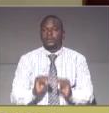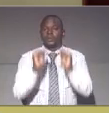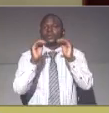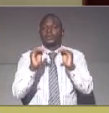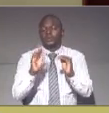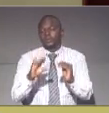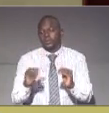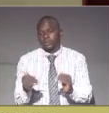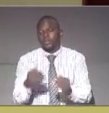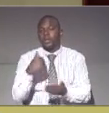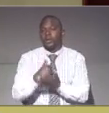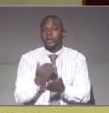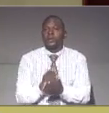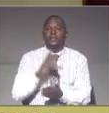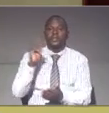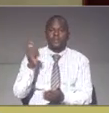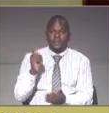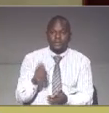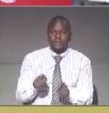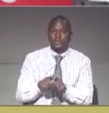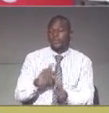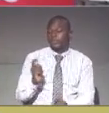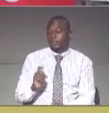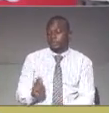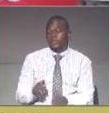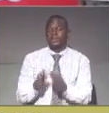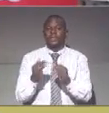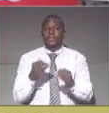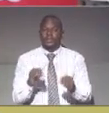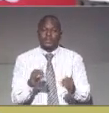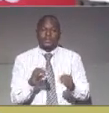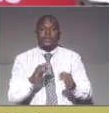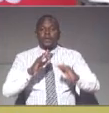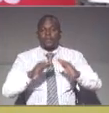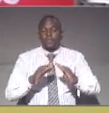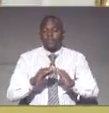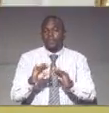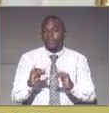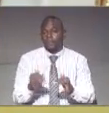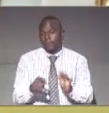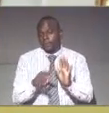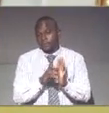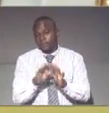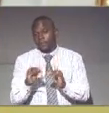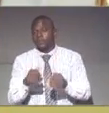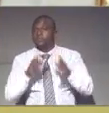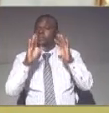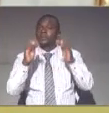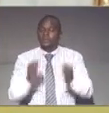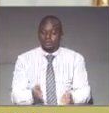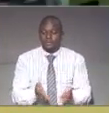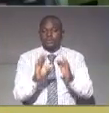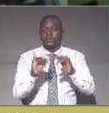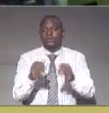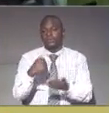our brothers and sisters in Kenya and Tanzania. The steel and plastic manufacturer credits their success to the growth of the real